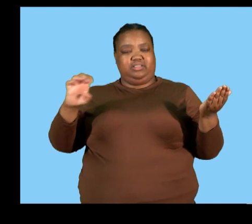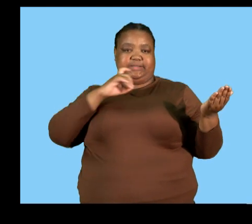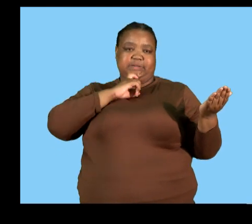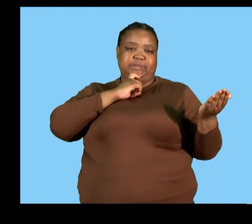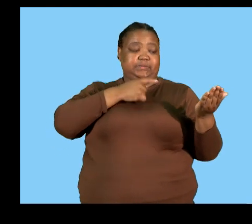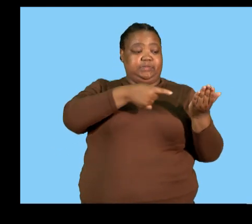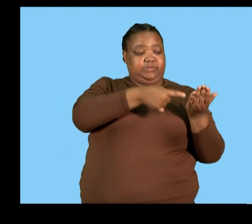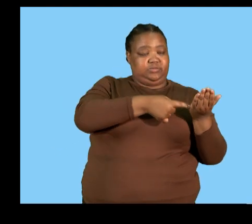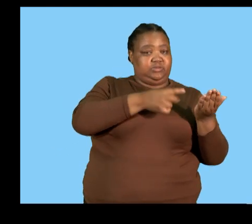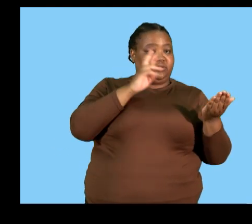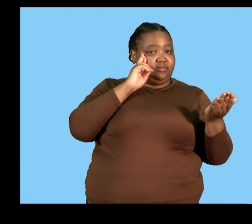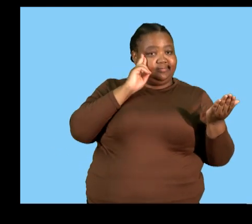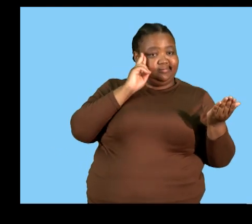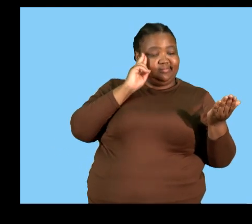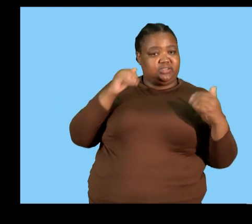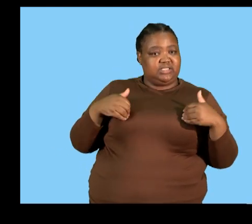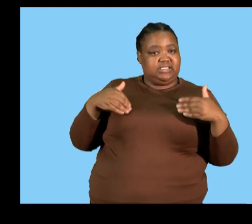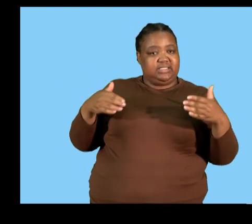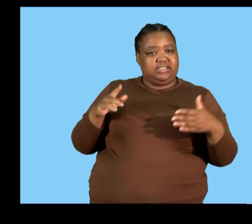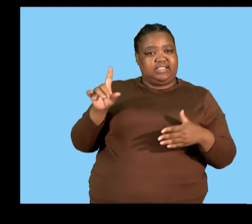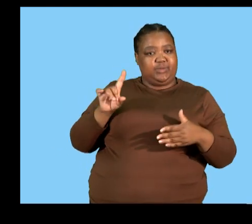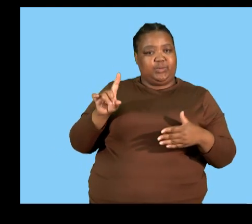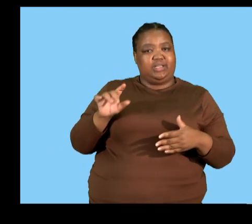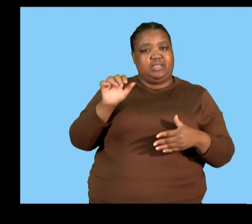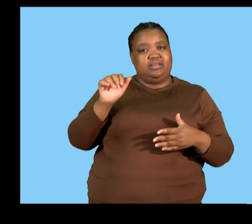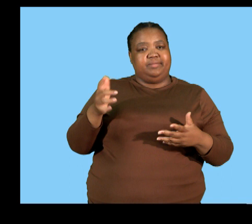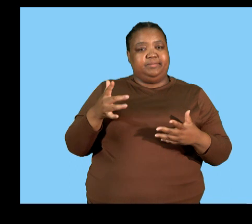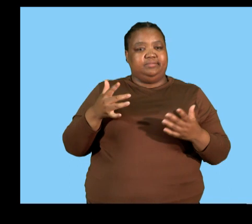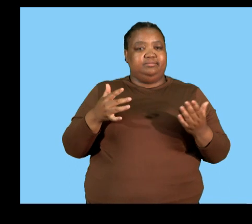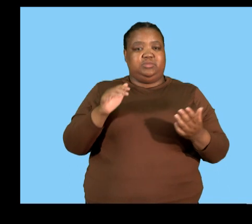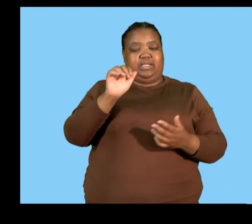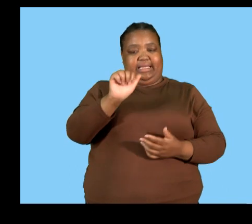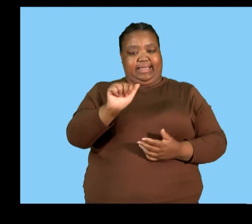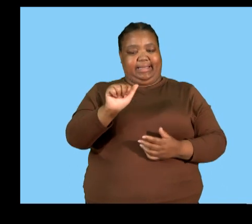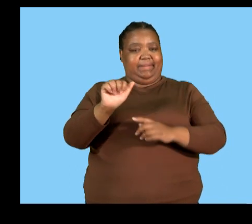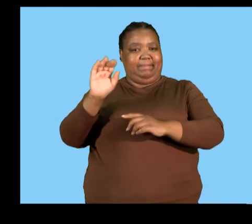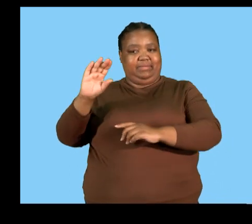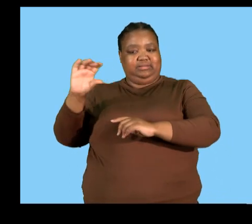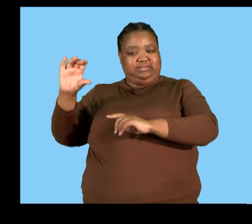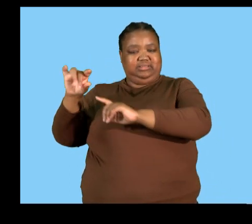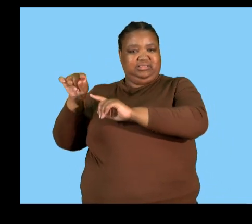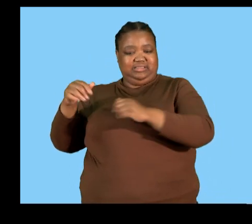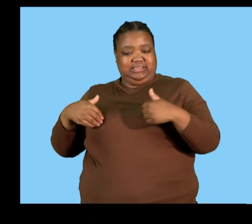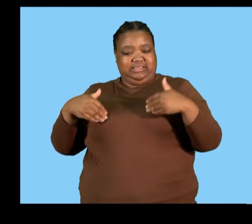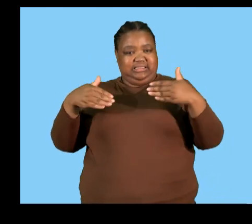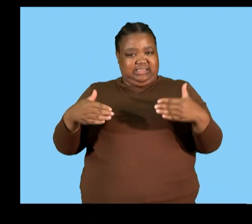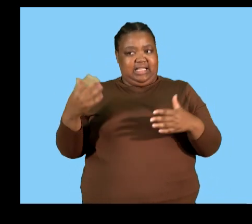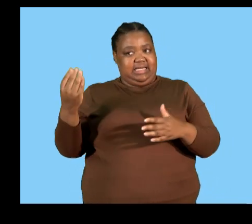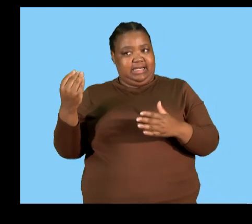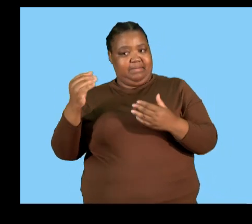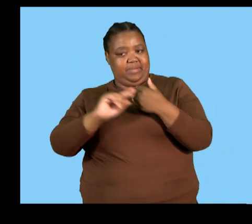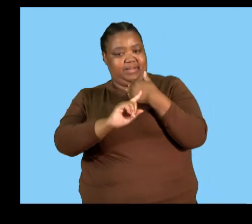the grid reference, you must give it, you start with the alphabet, there comes the number, not the other way around.